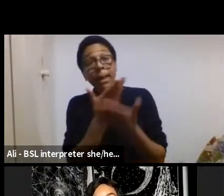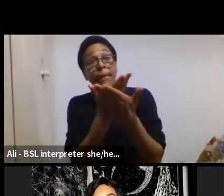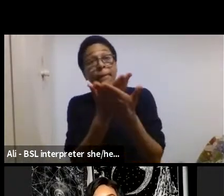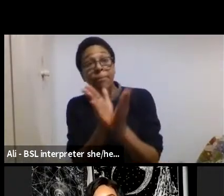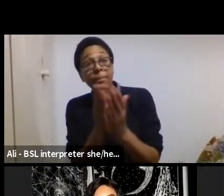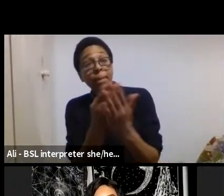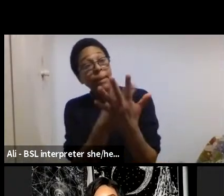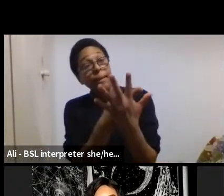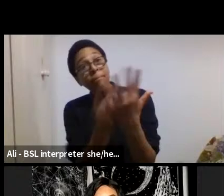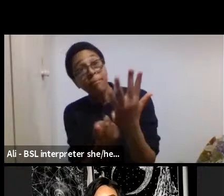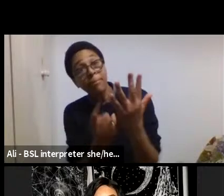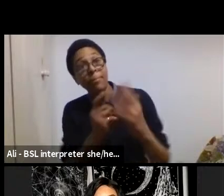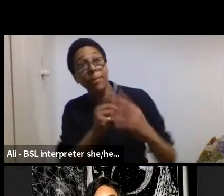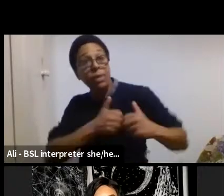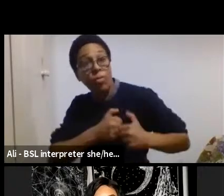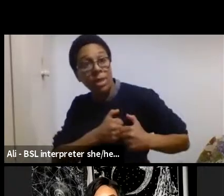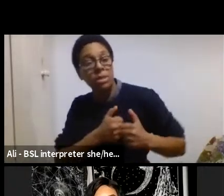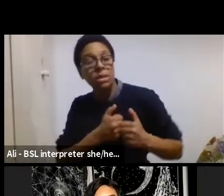aromantic, heteroromantic,